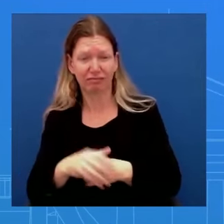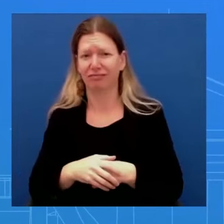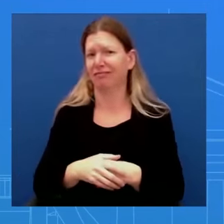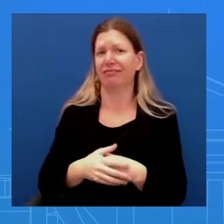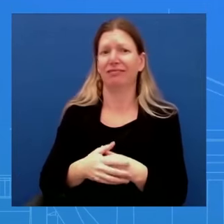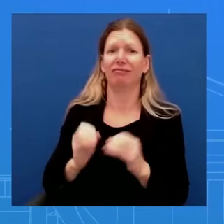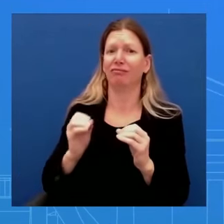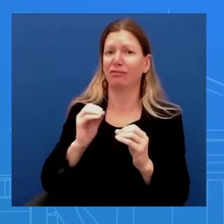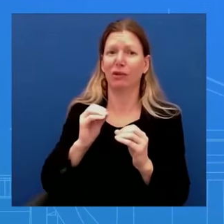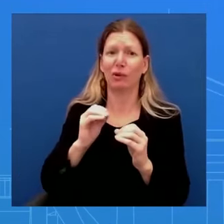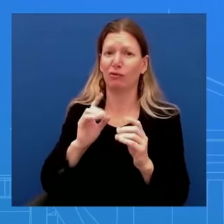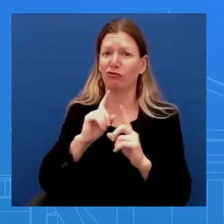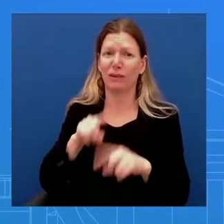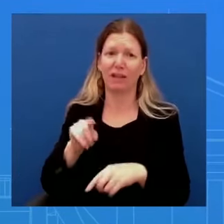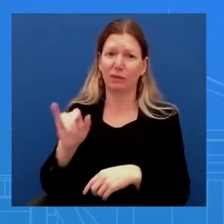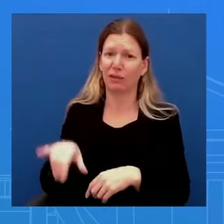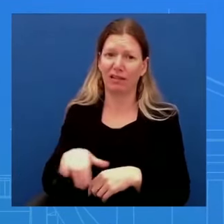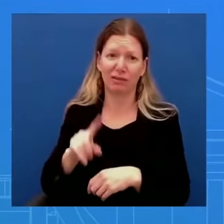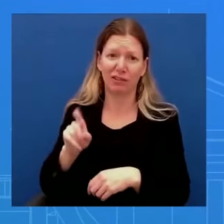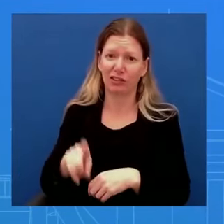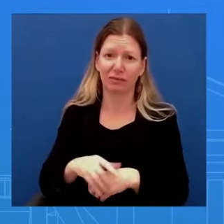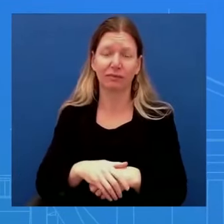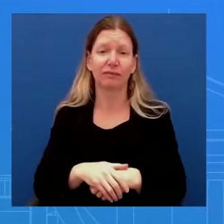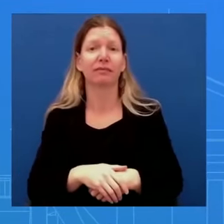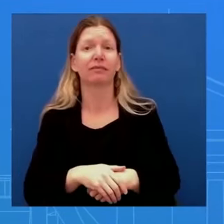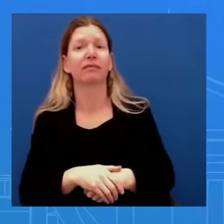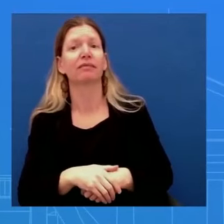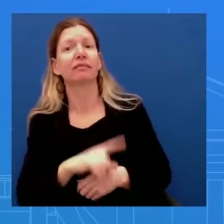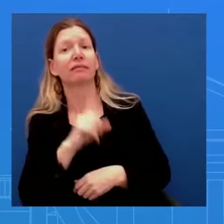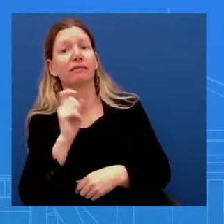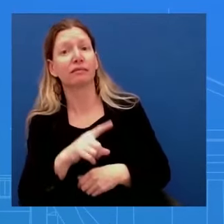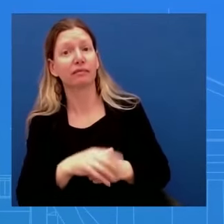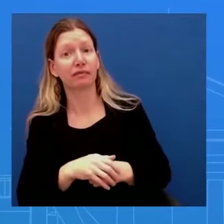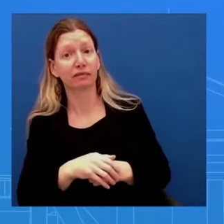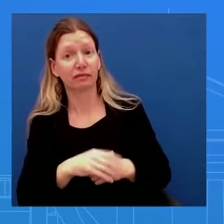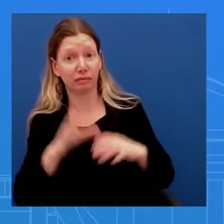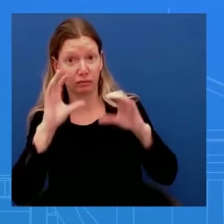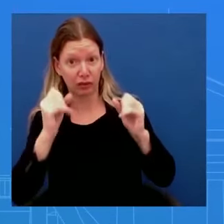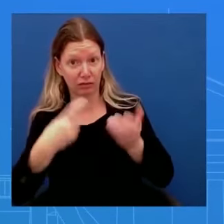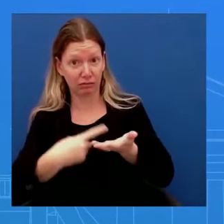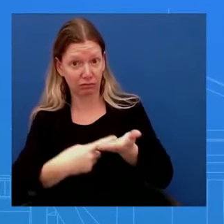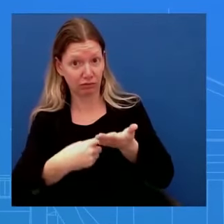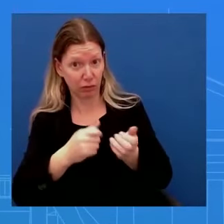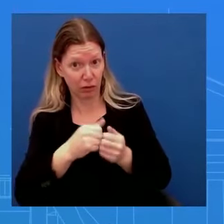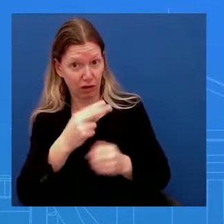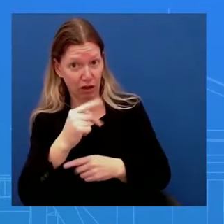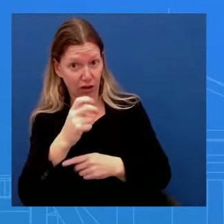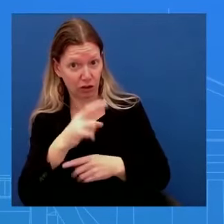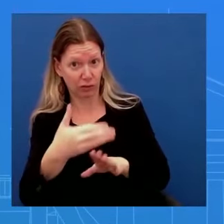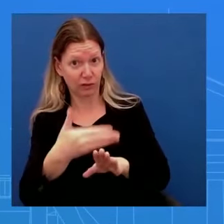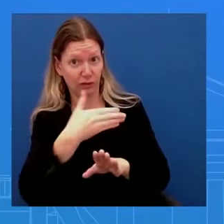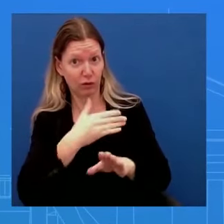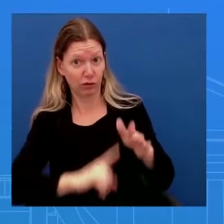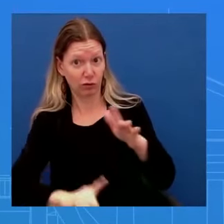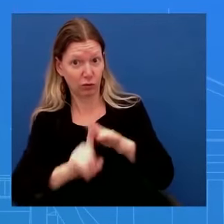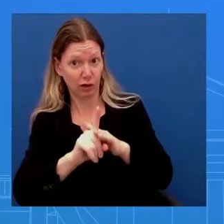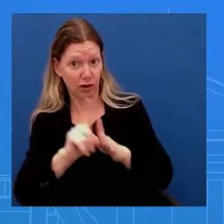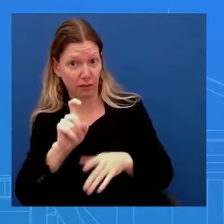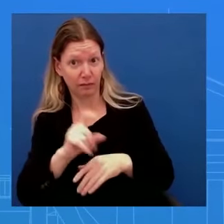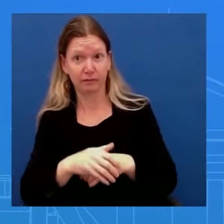Did the president speak to his son before or after his appearance on Capitol Hill? I'm not going to speak to the president's private conversation with his families. And is there